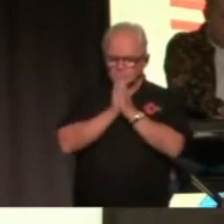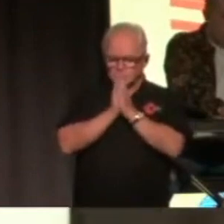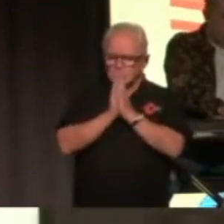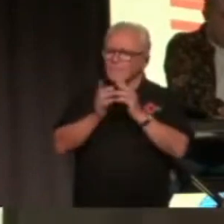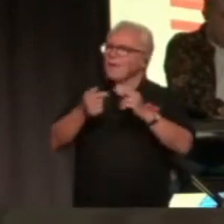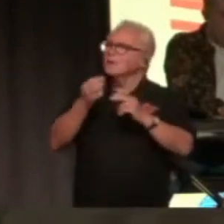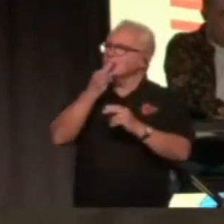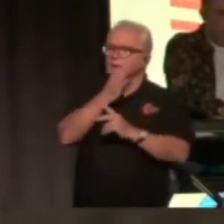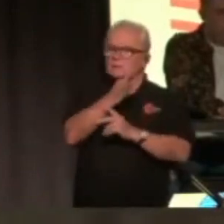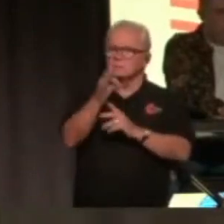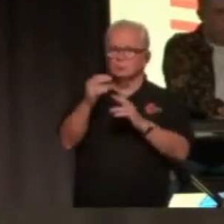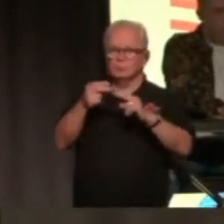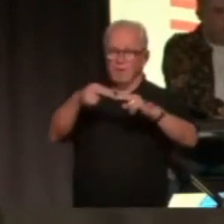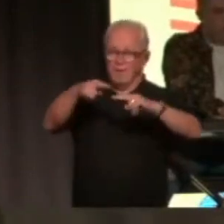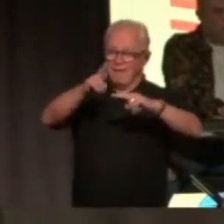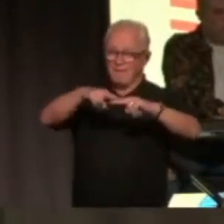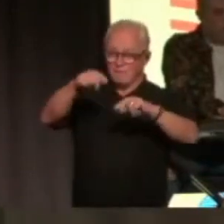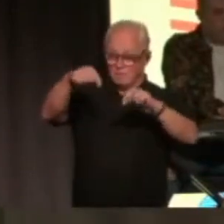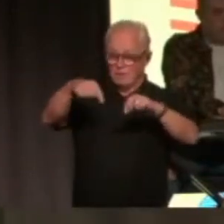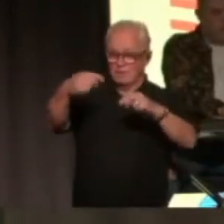If you're here today and you're not right with God,